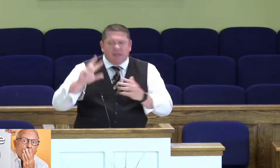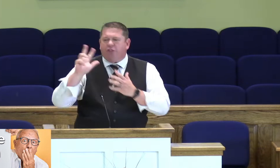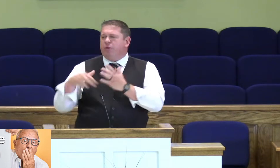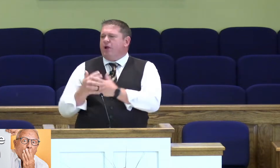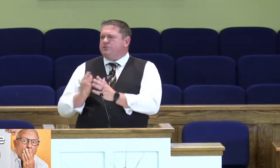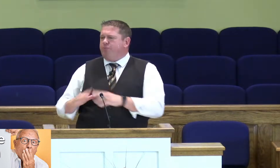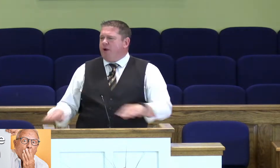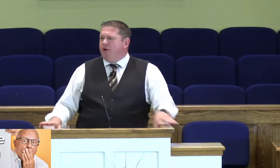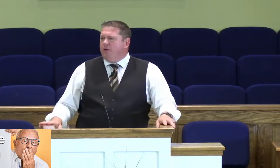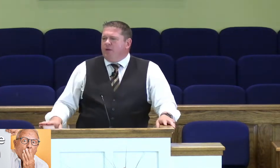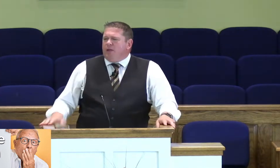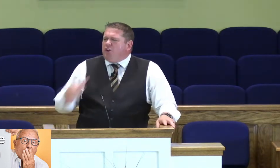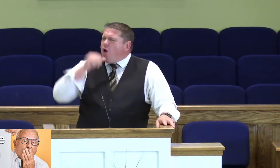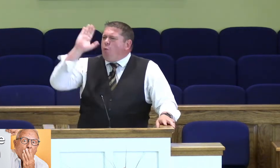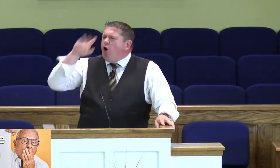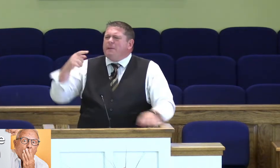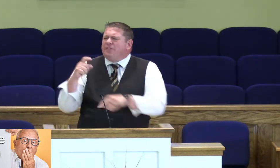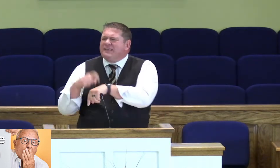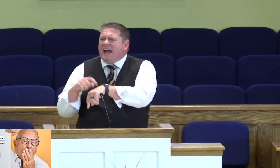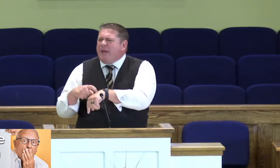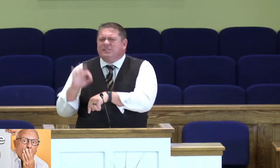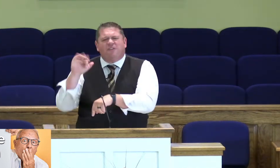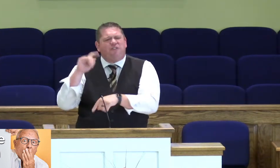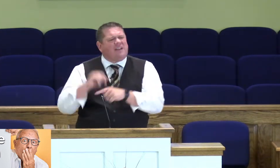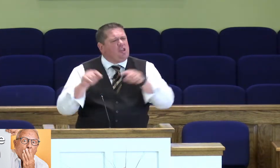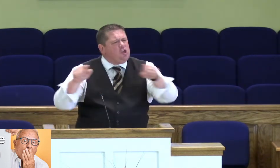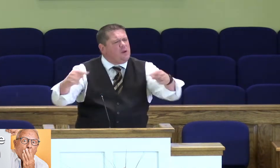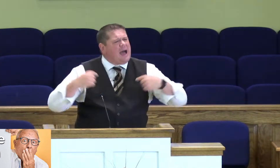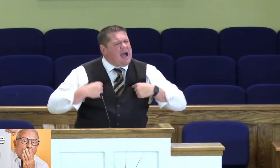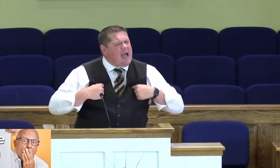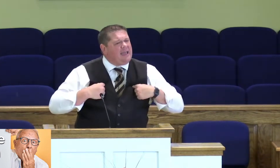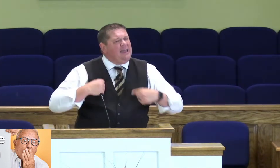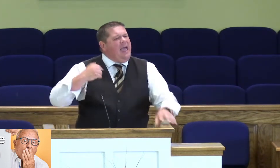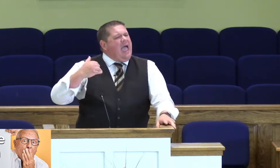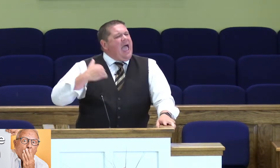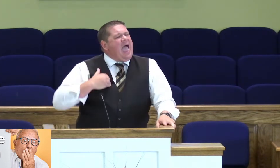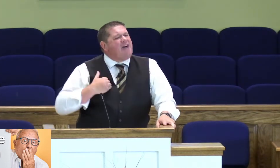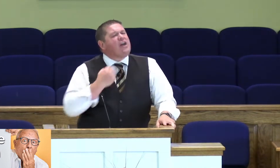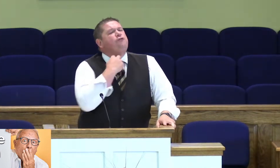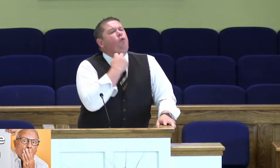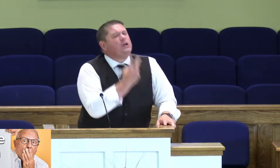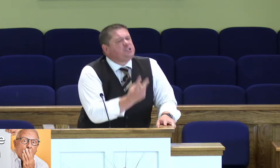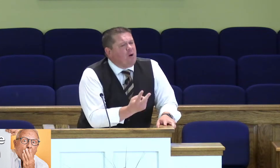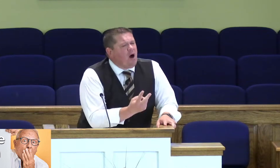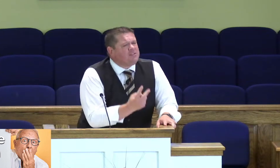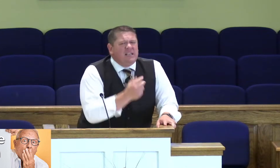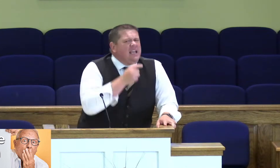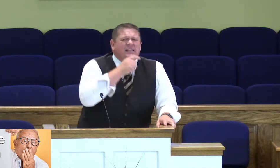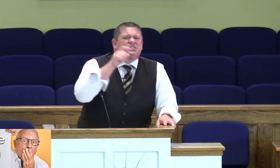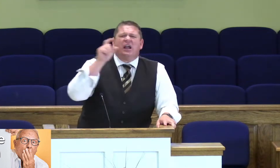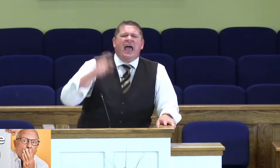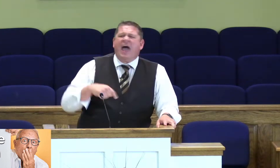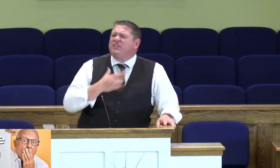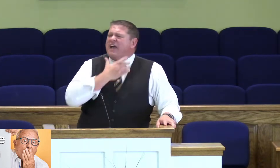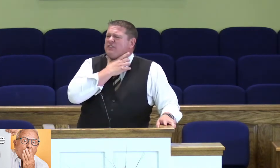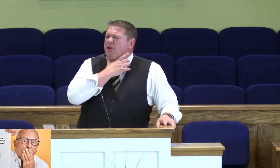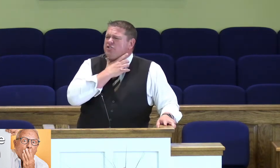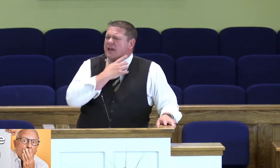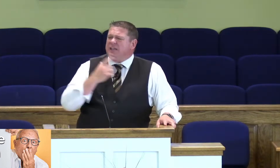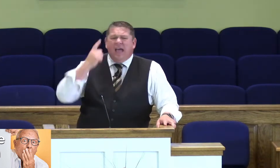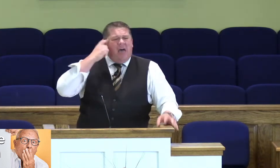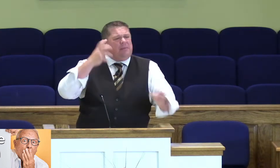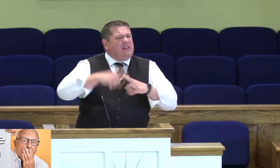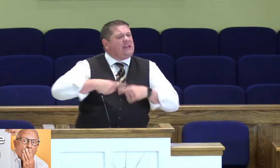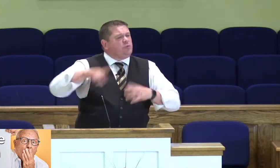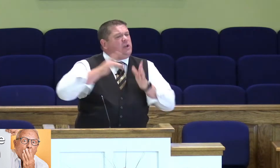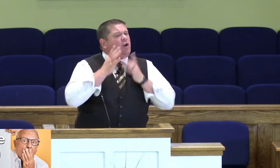You spent that 3 hours in prayer. You're not worried about the time. It's the fact that you and I have a voice box. It does not have to have